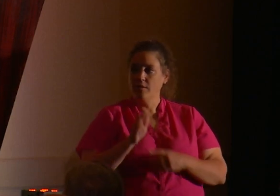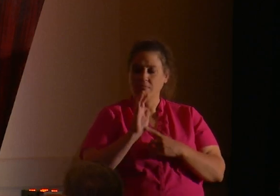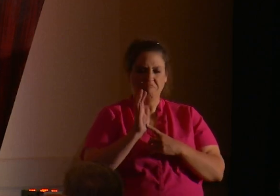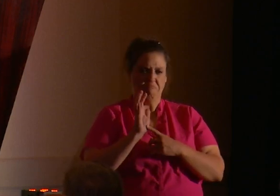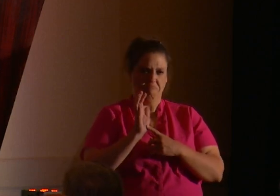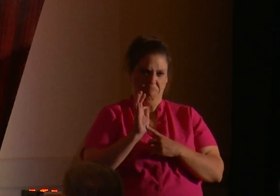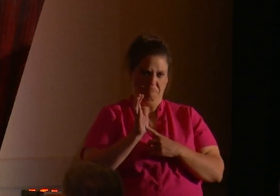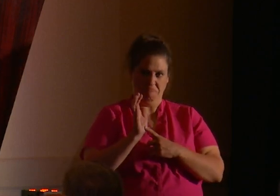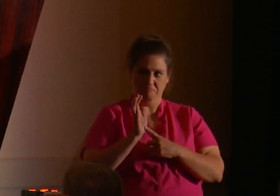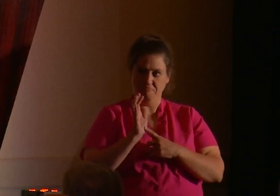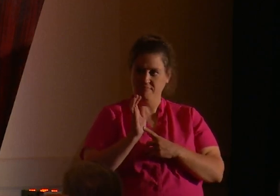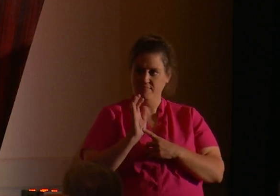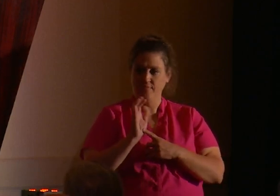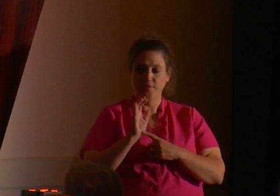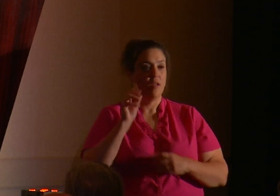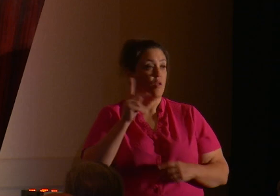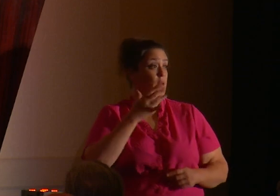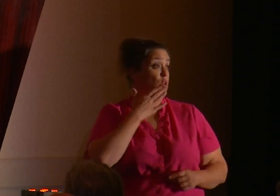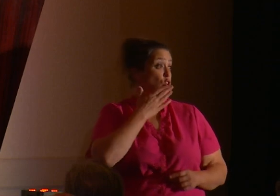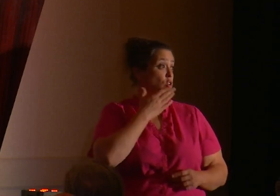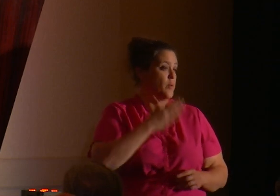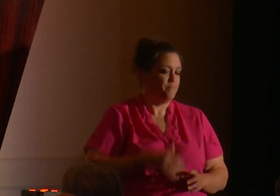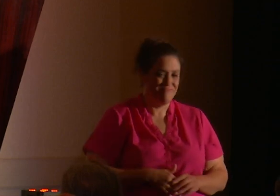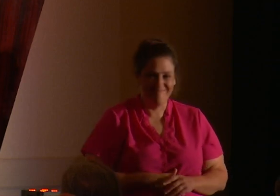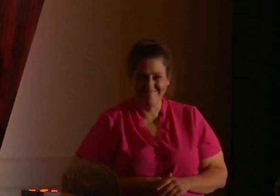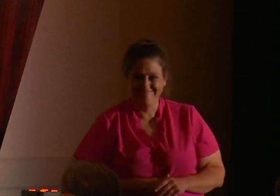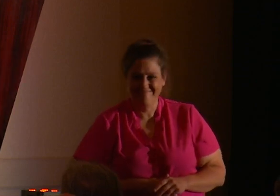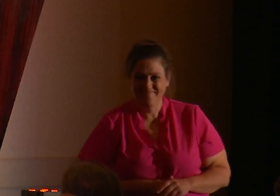Five minutes? Oh, good. Okay, good. So,